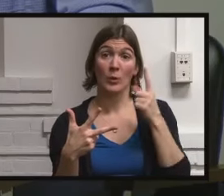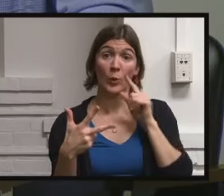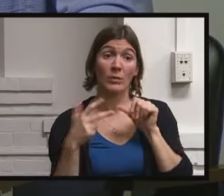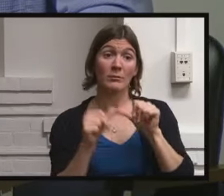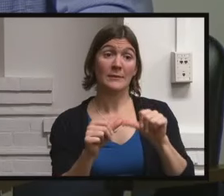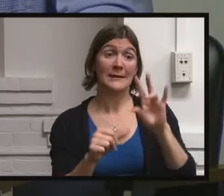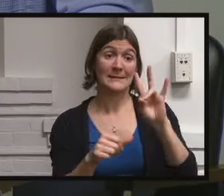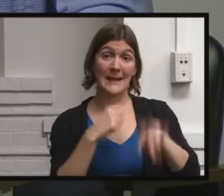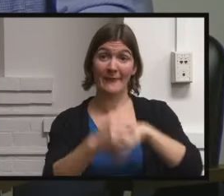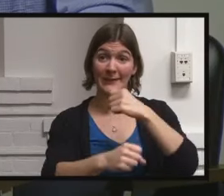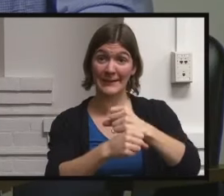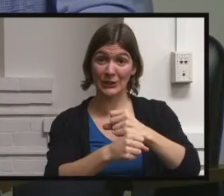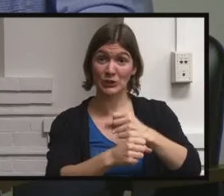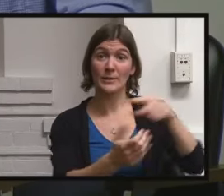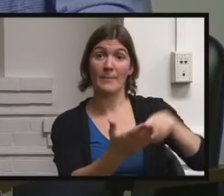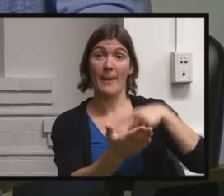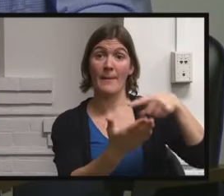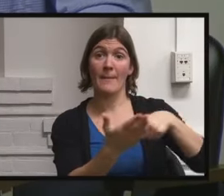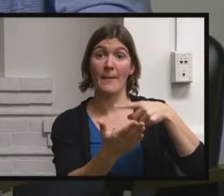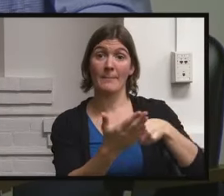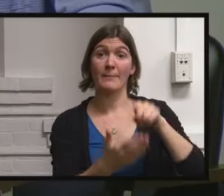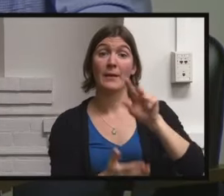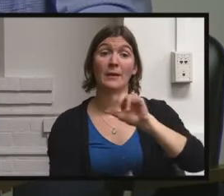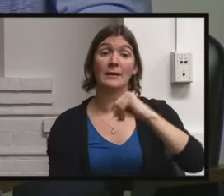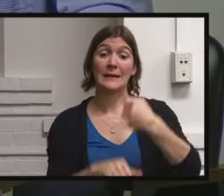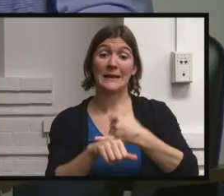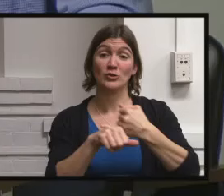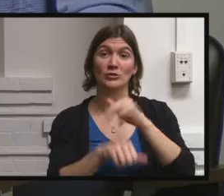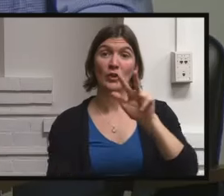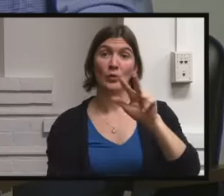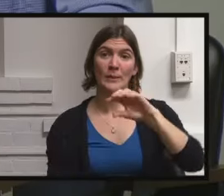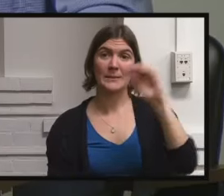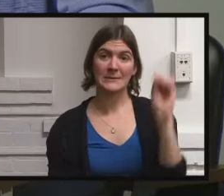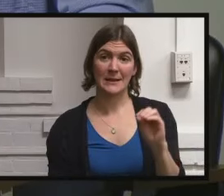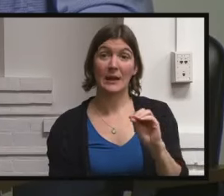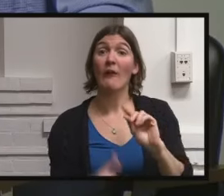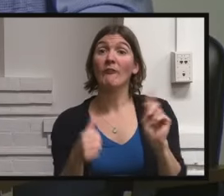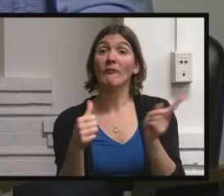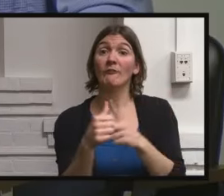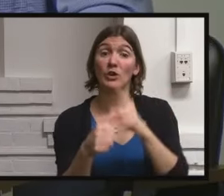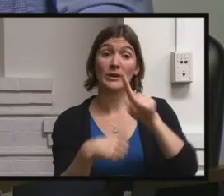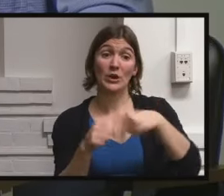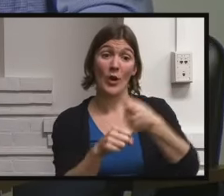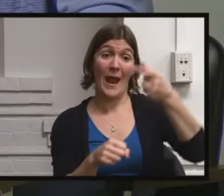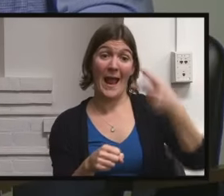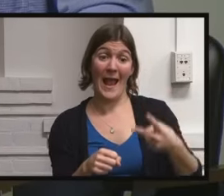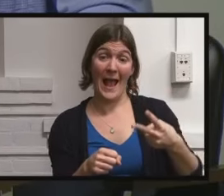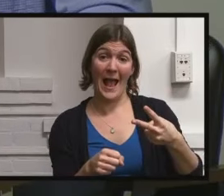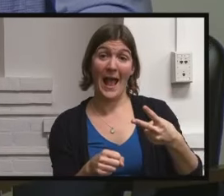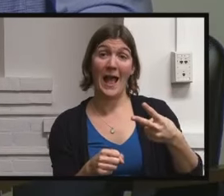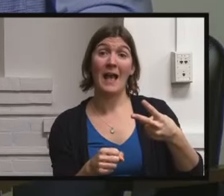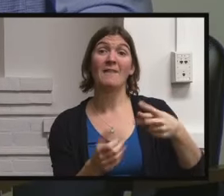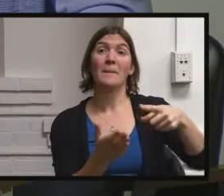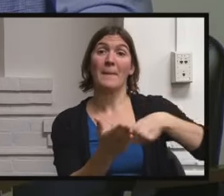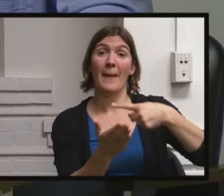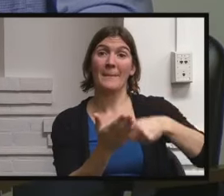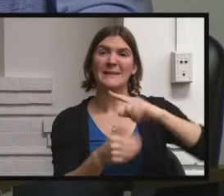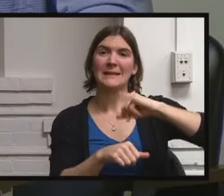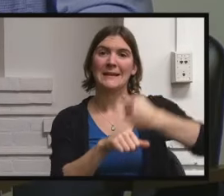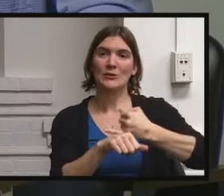7 years with 3% interest. The first 18 months payments will be interest